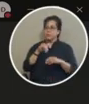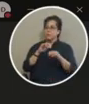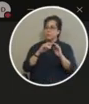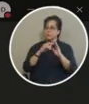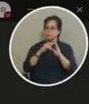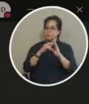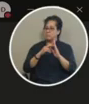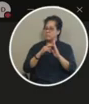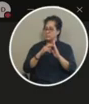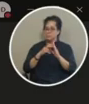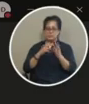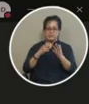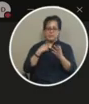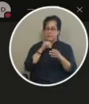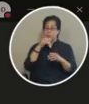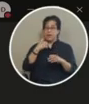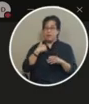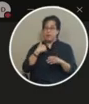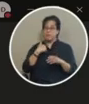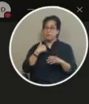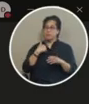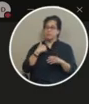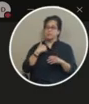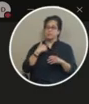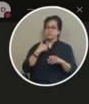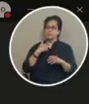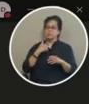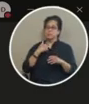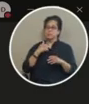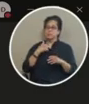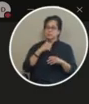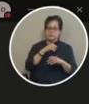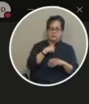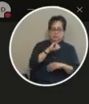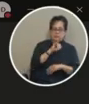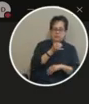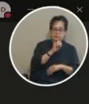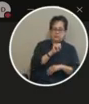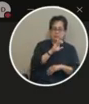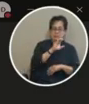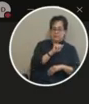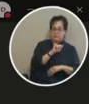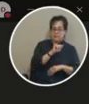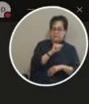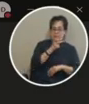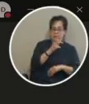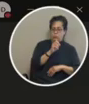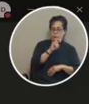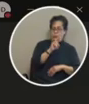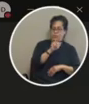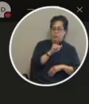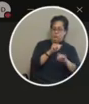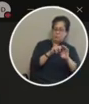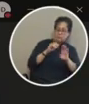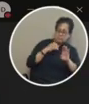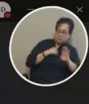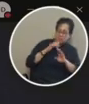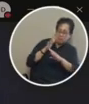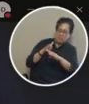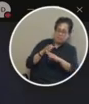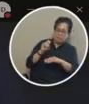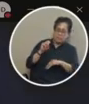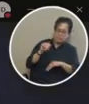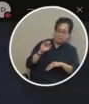Representative Hernandez, so I don't. Ma'am, if I may, this is Jessica Herrera. This is Jessica Herrera. I'm sorry, Monica, for